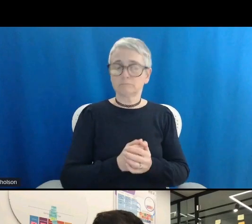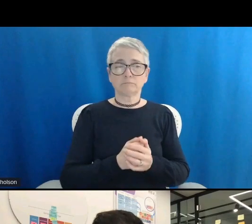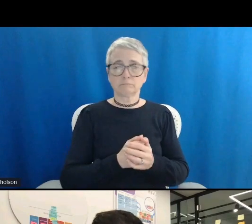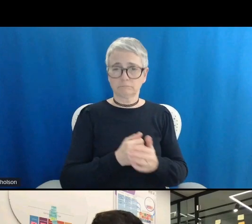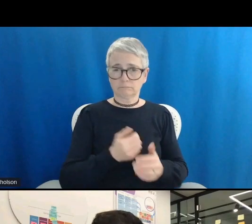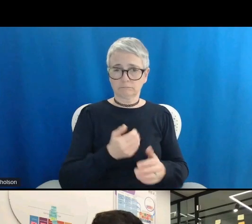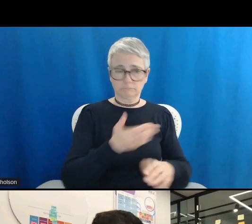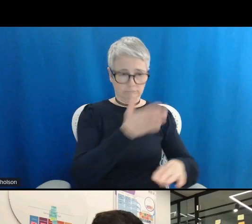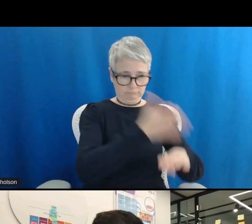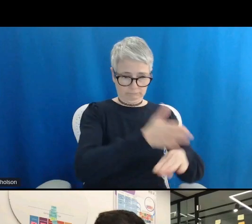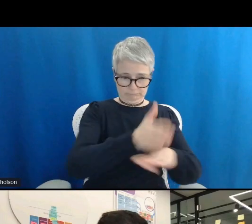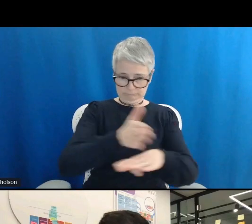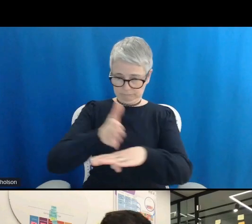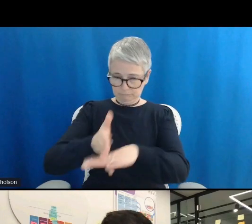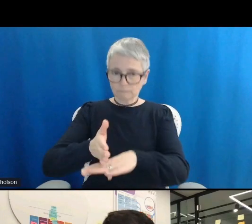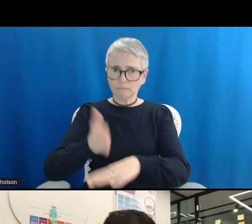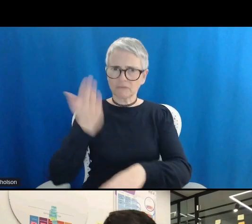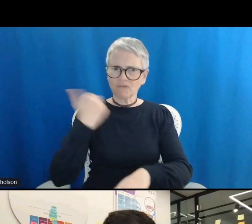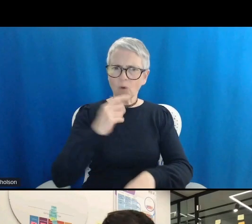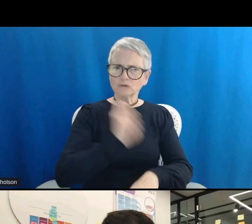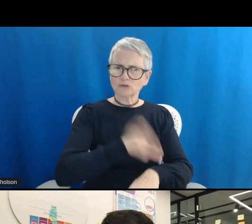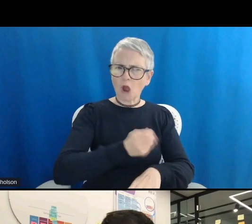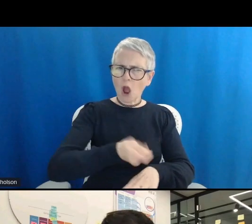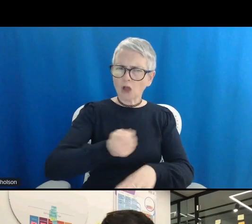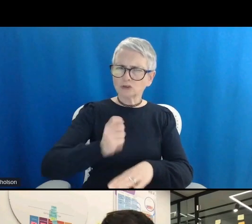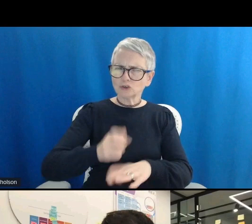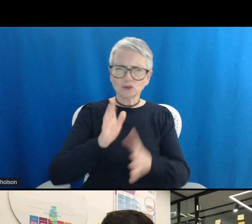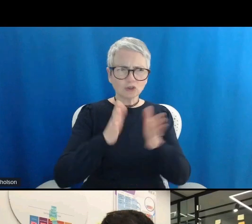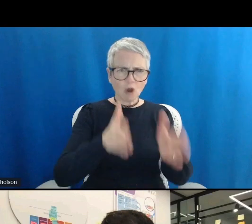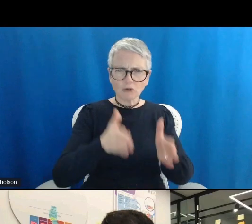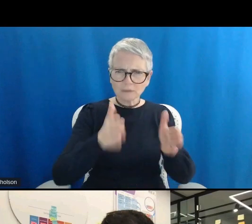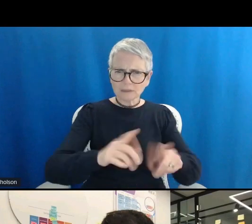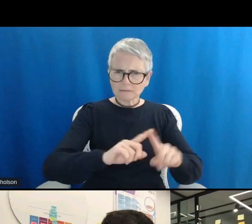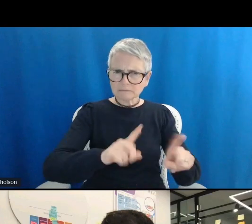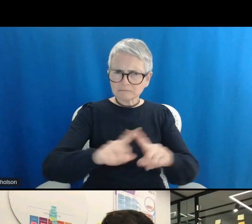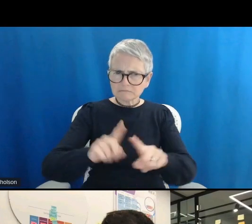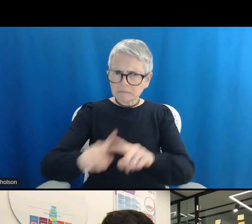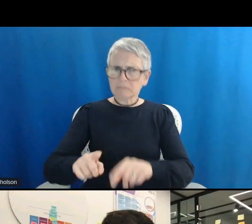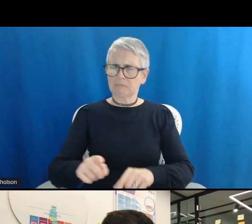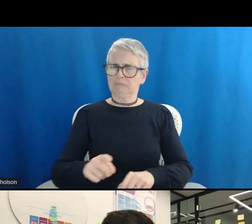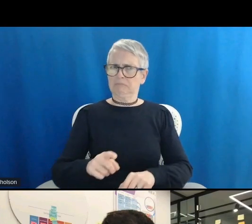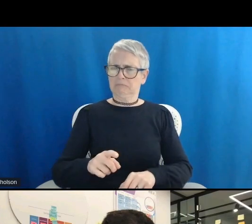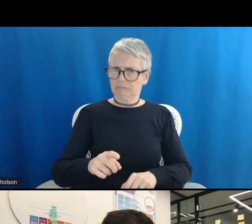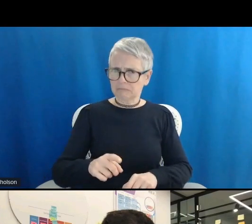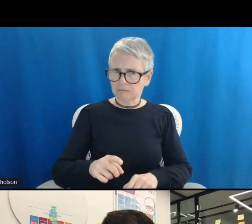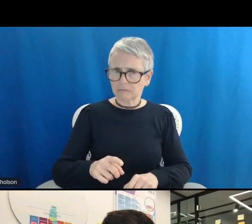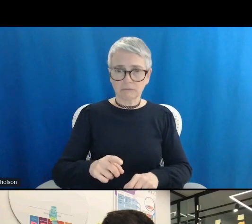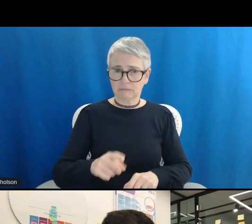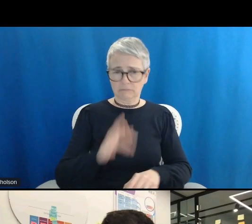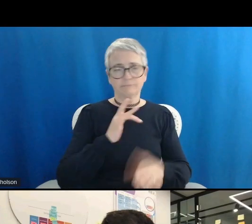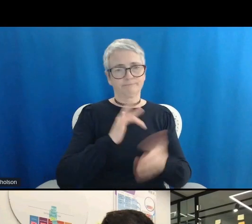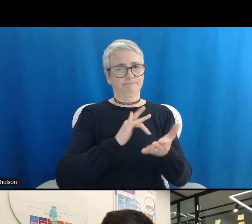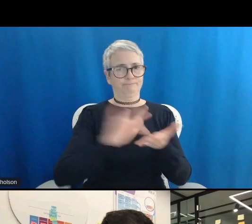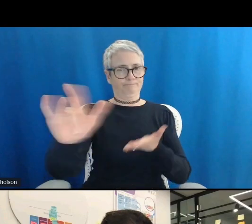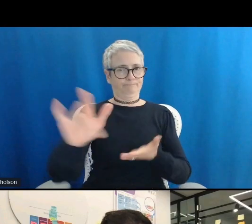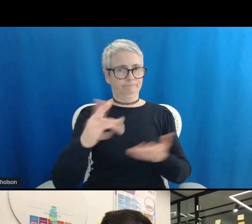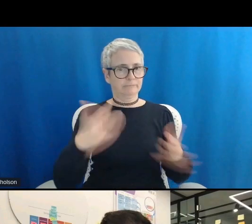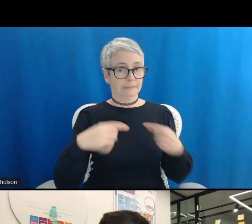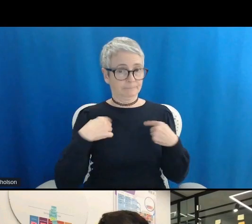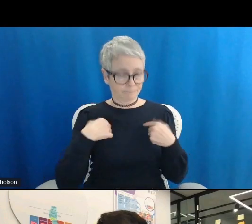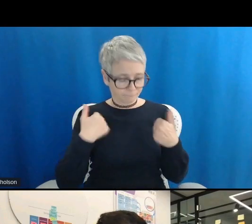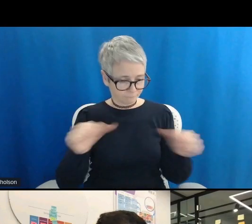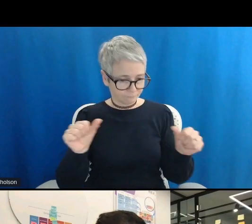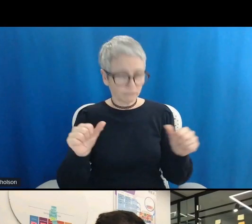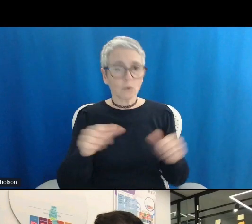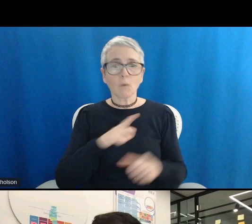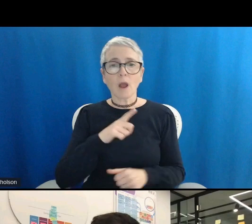disabled car parking charges from all NHS hospitals in England, basically getting the UK government to